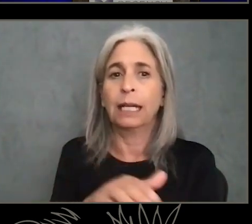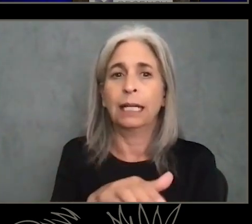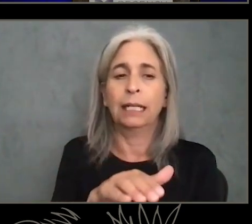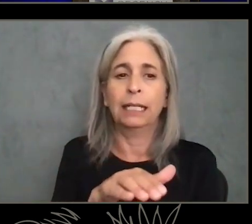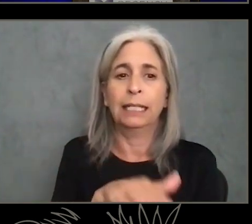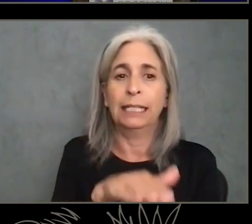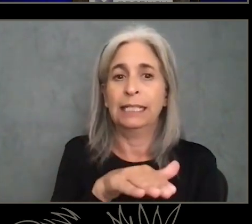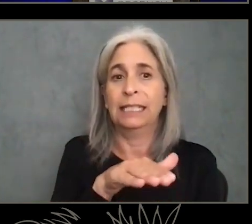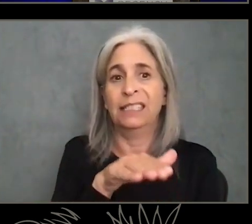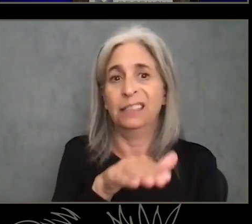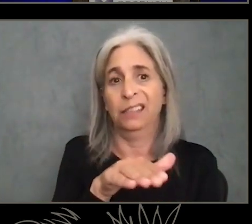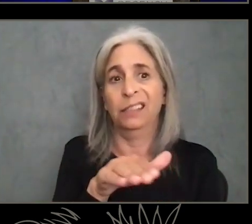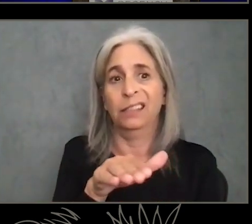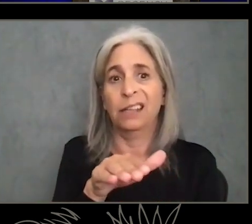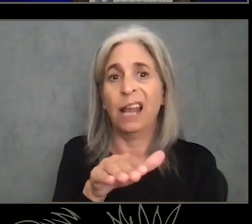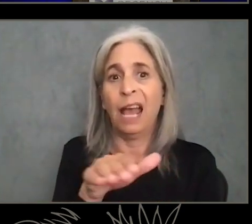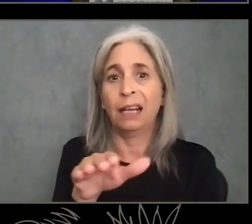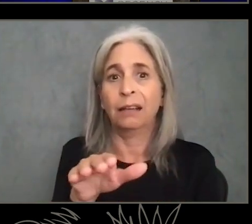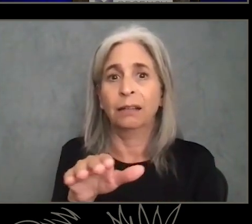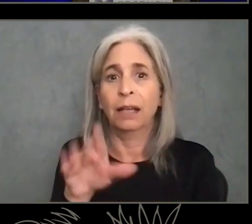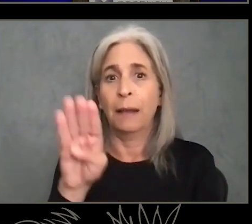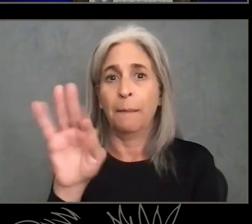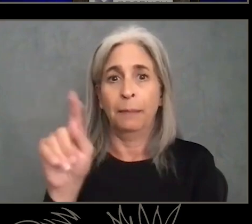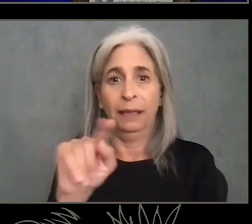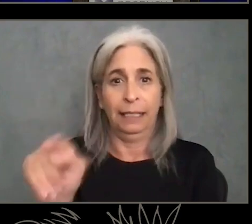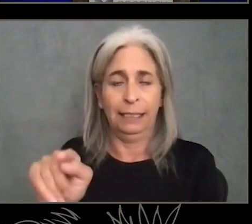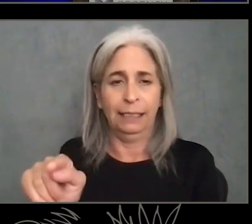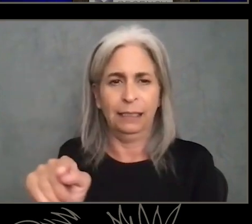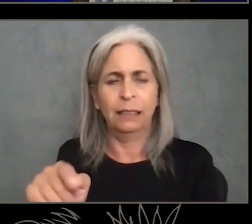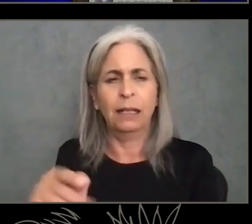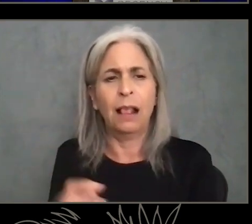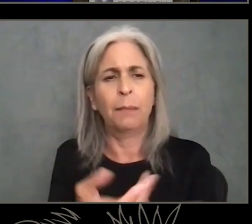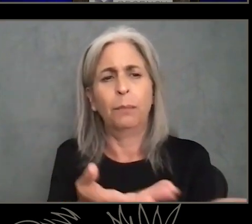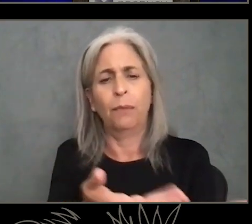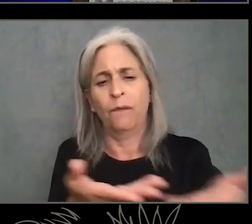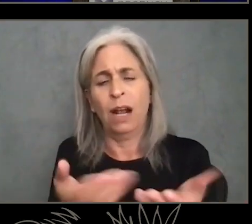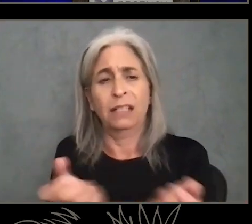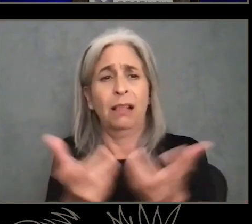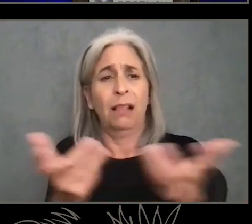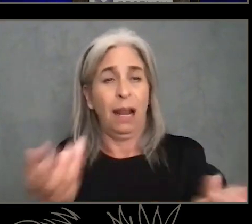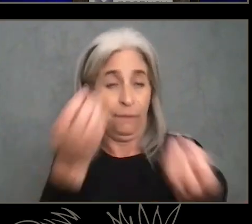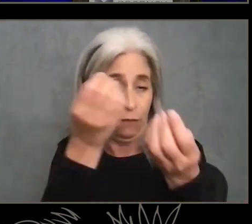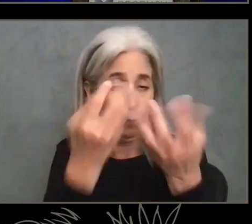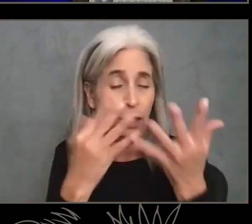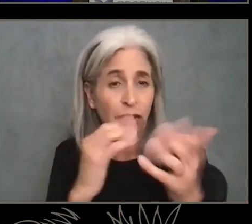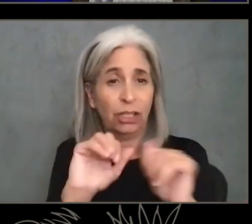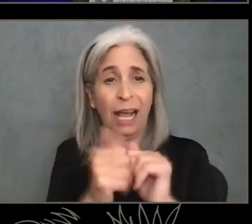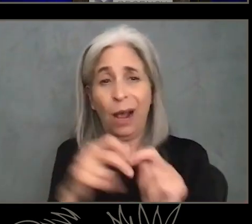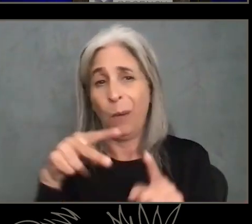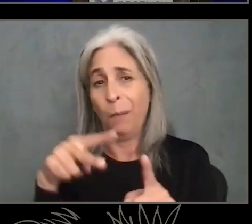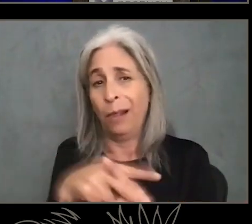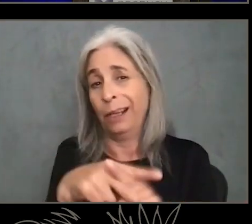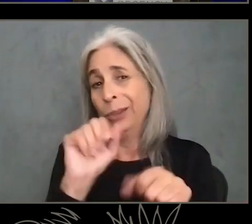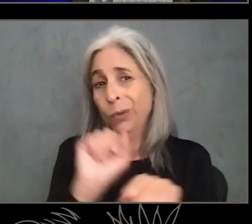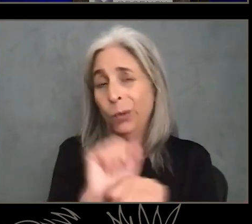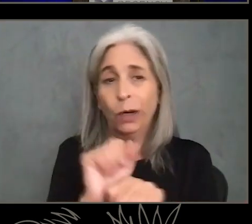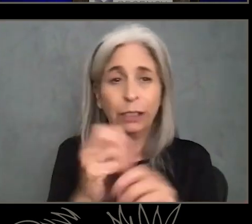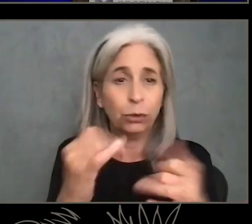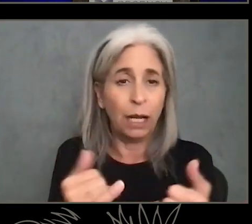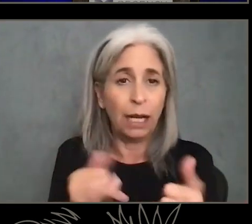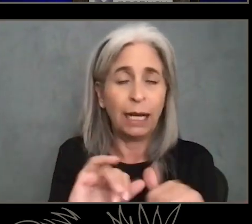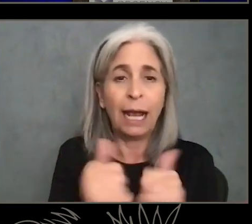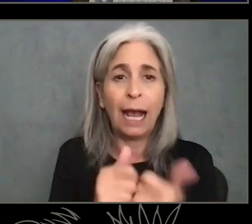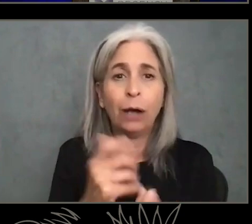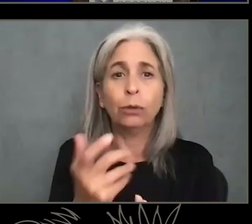and Bolt.news. So you can check that out. It gave me a lot of insight on how these plugins work today and how you